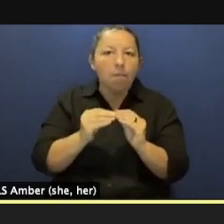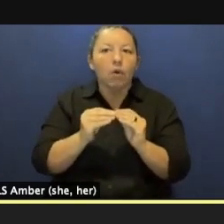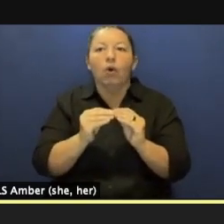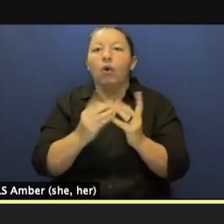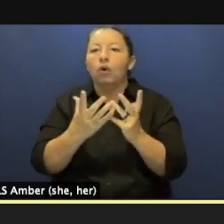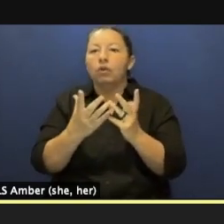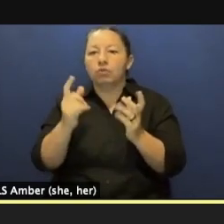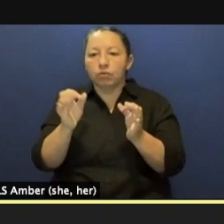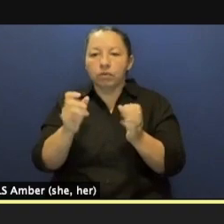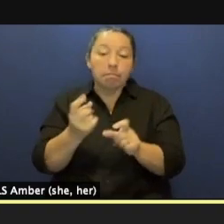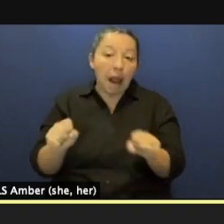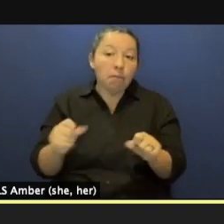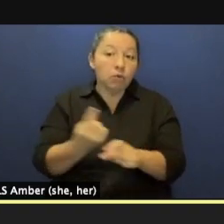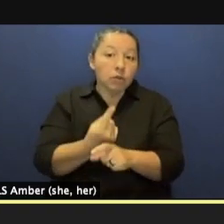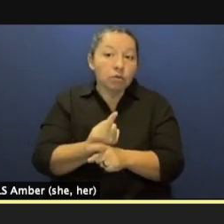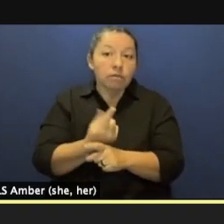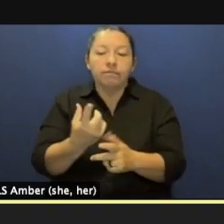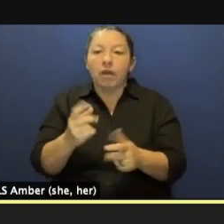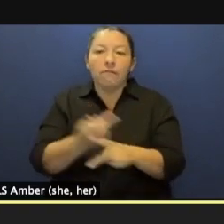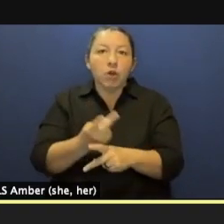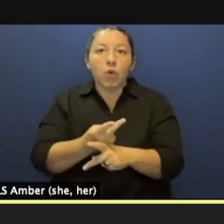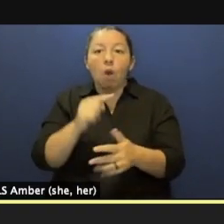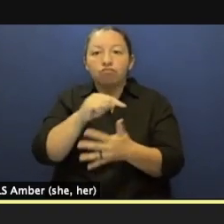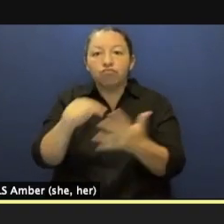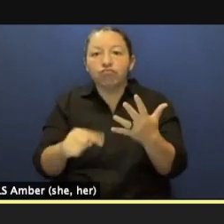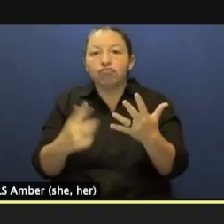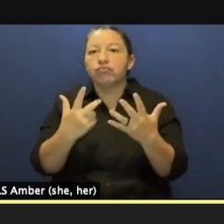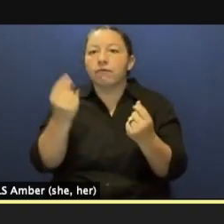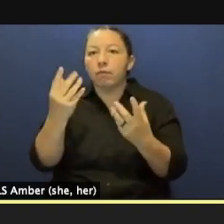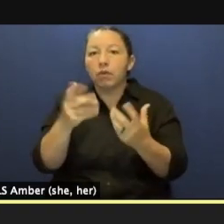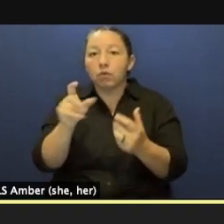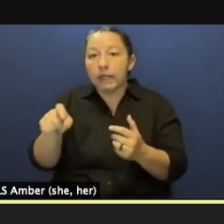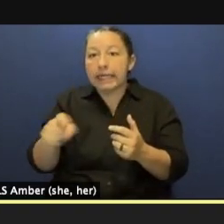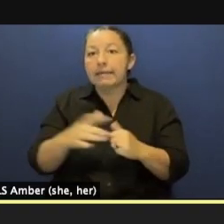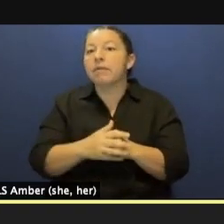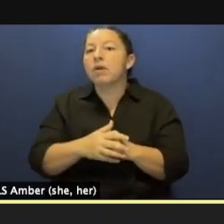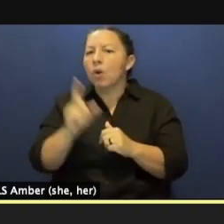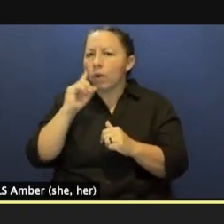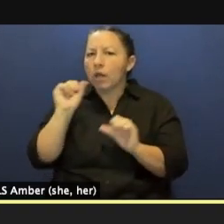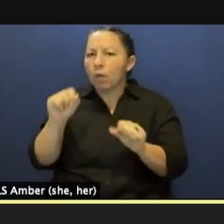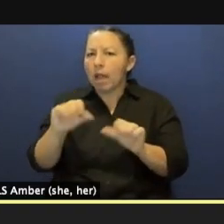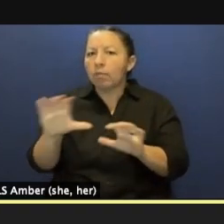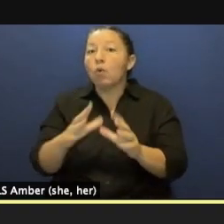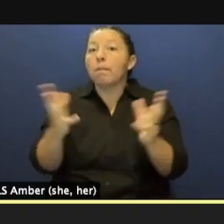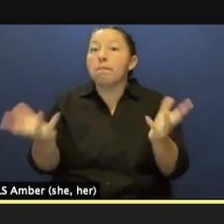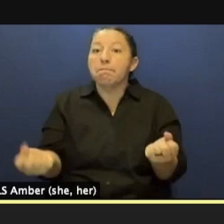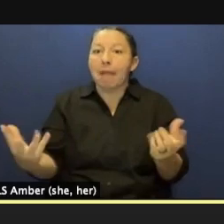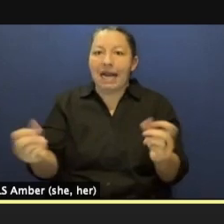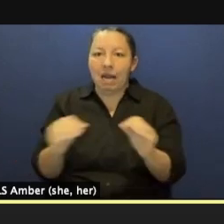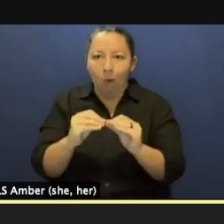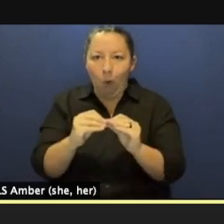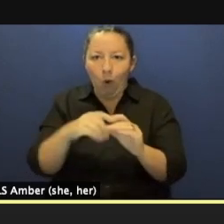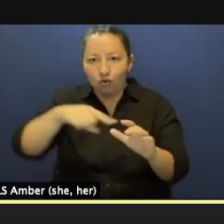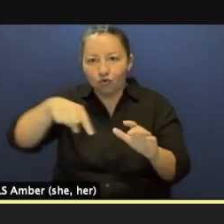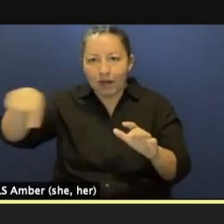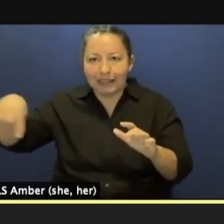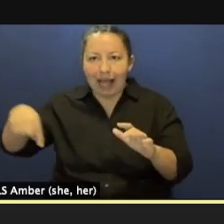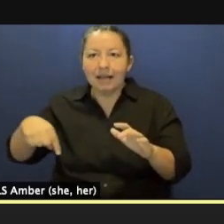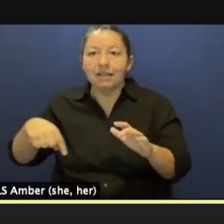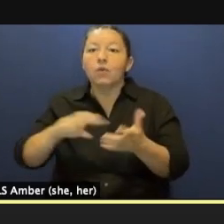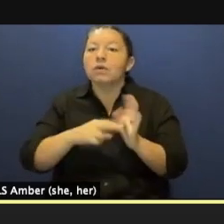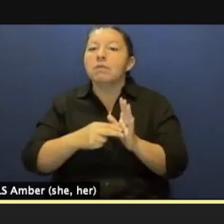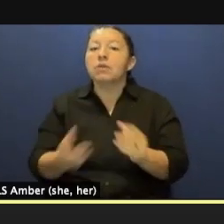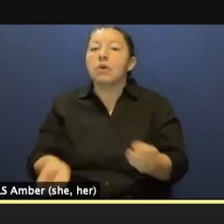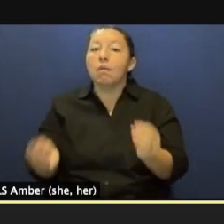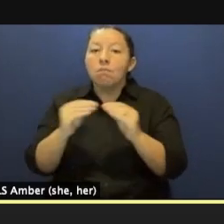that, again, you'll be hearing more about coming up. But we think we'll be able to do many more drill sites than that, which will only make our data more